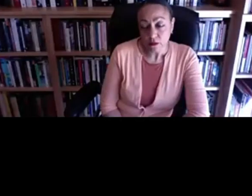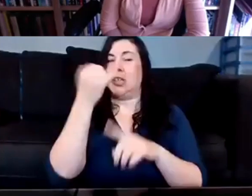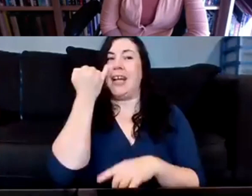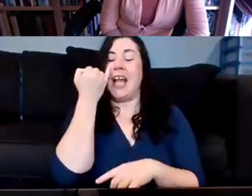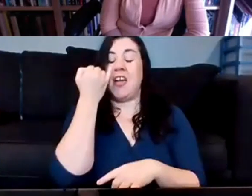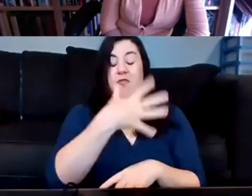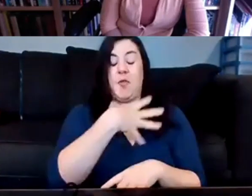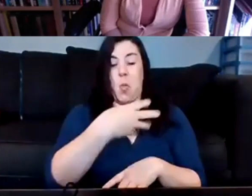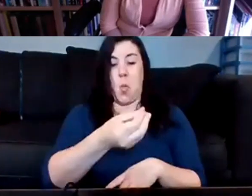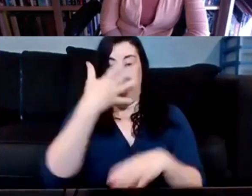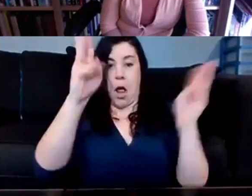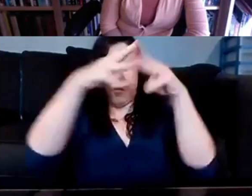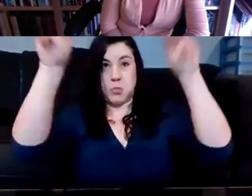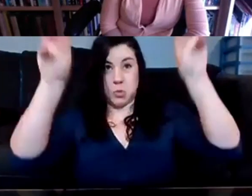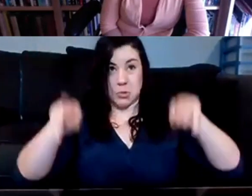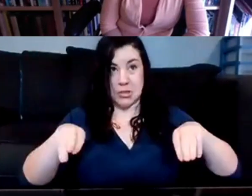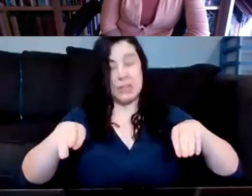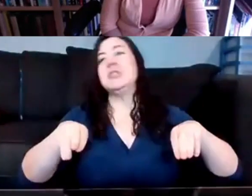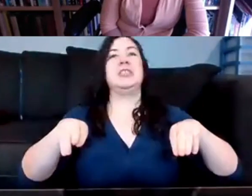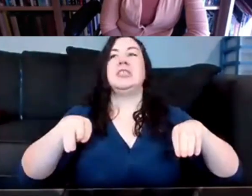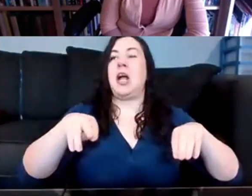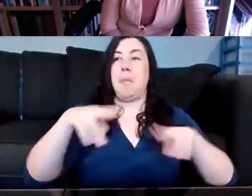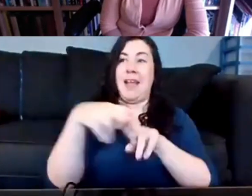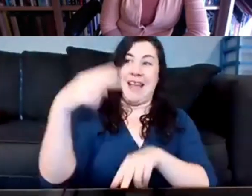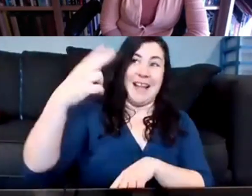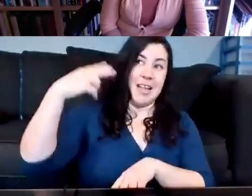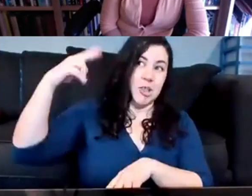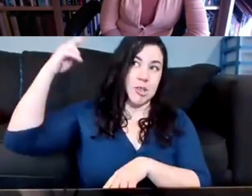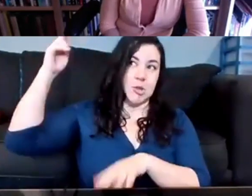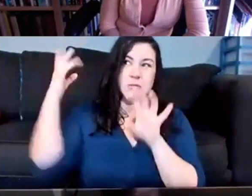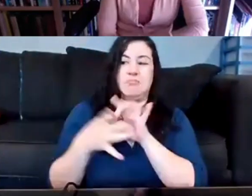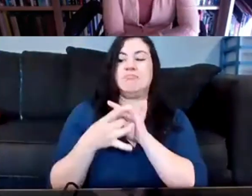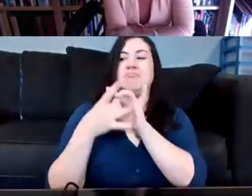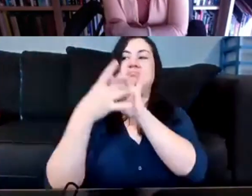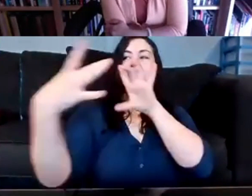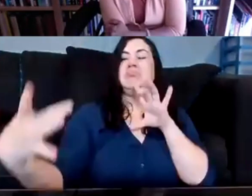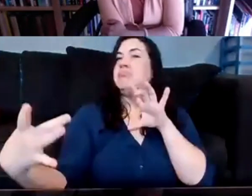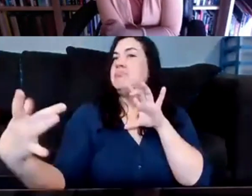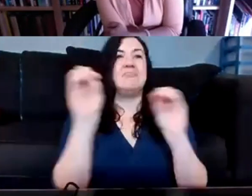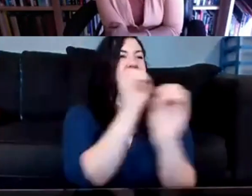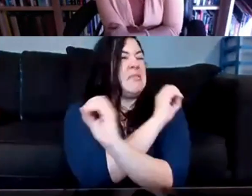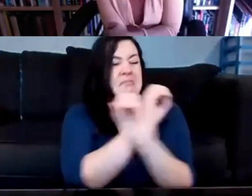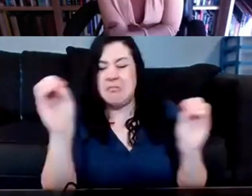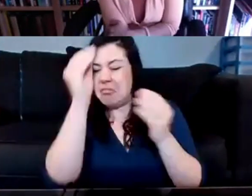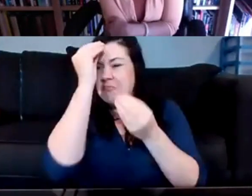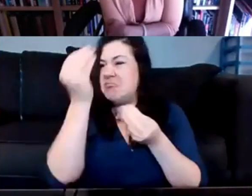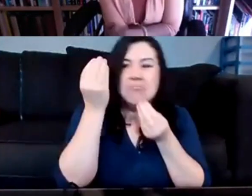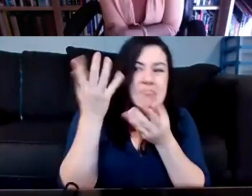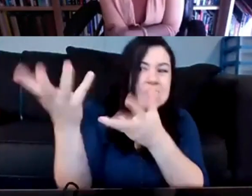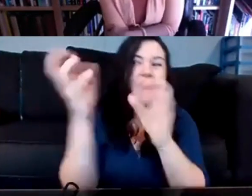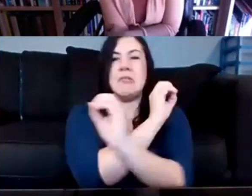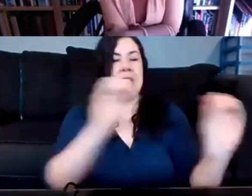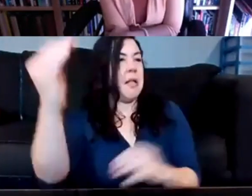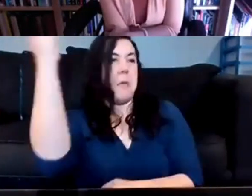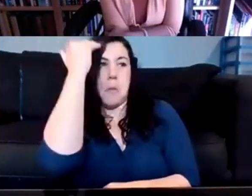spaces. There is a disavowal of all of that history, and really no acknowledgement or no awareness of it for real.